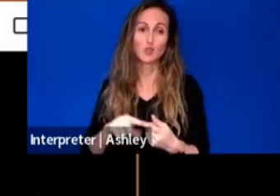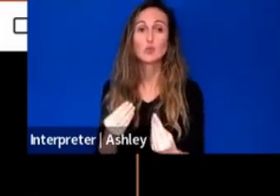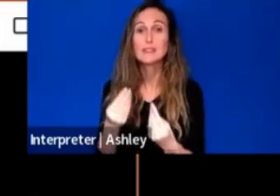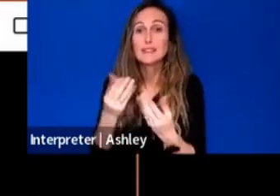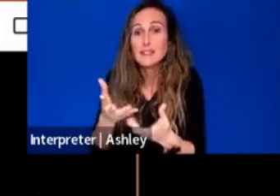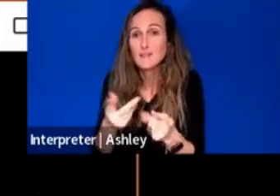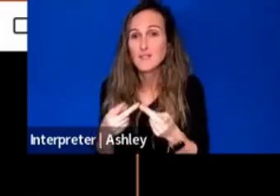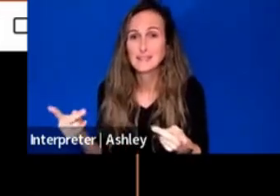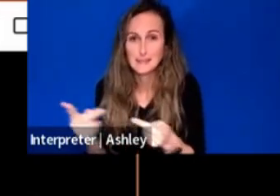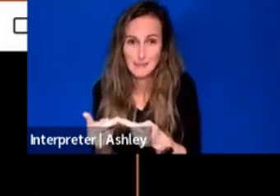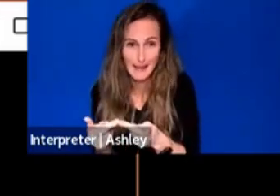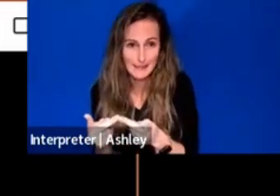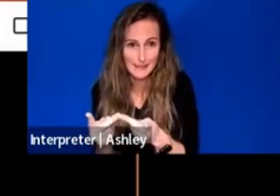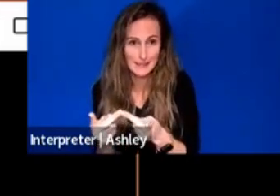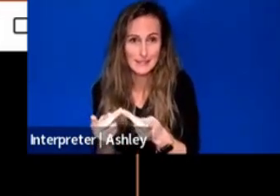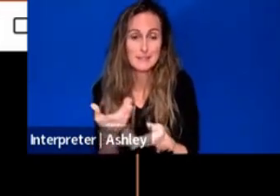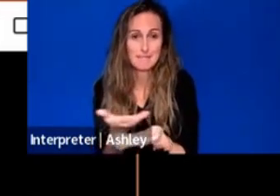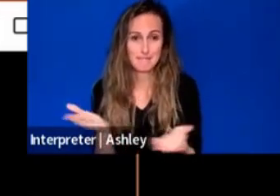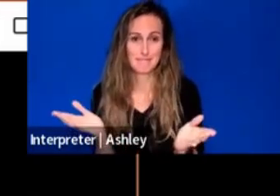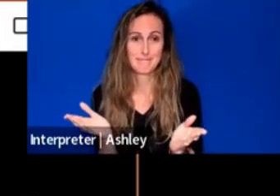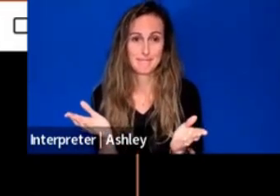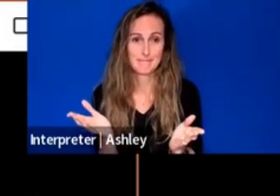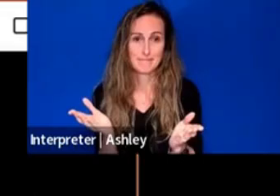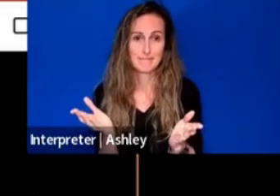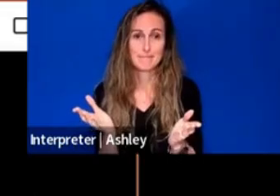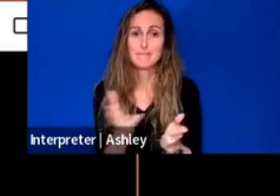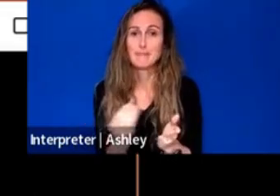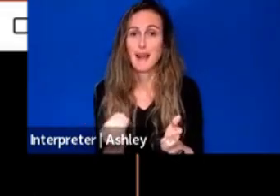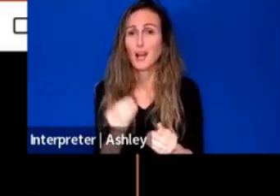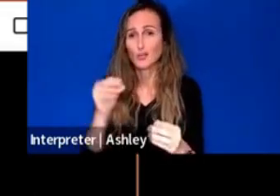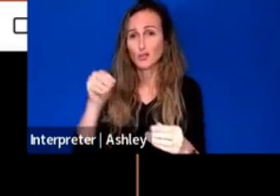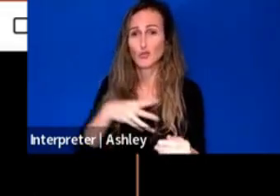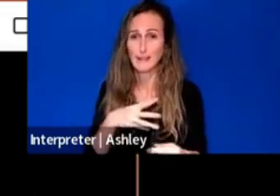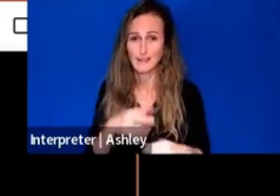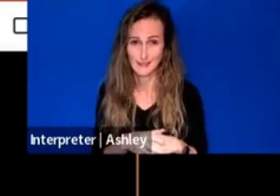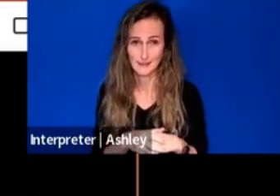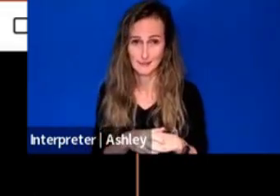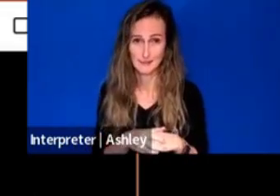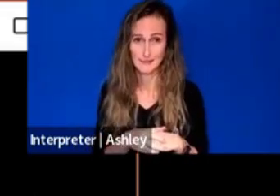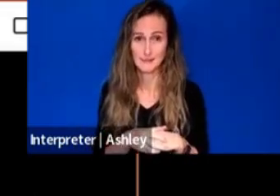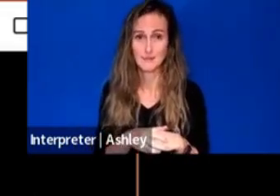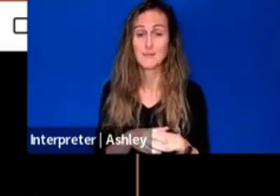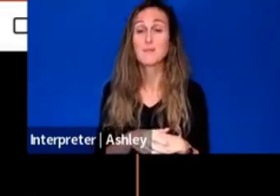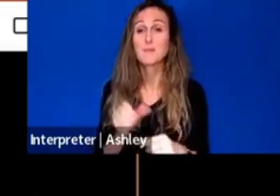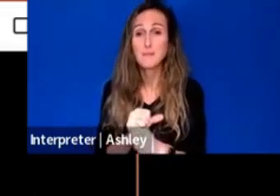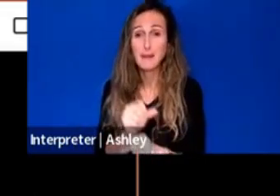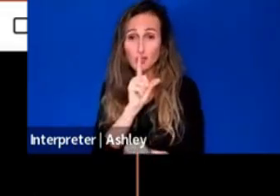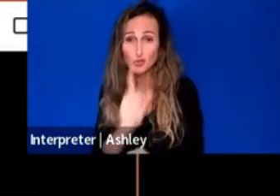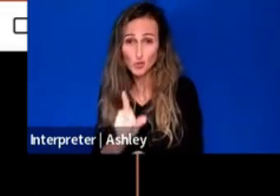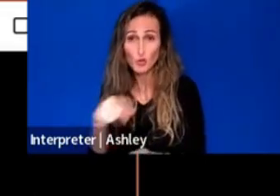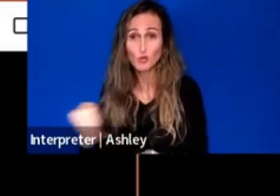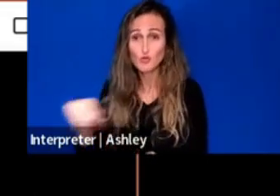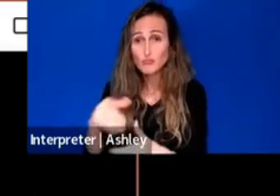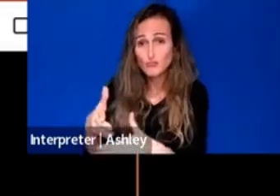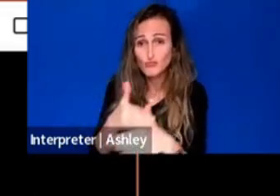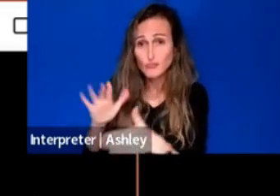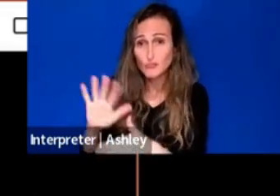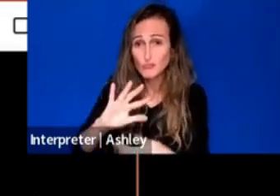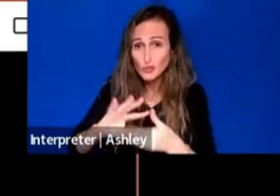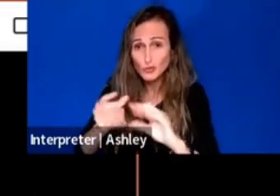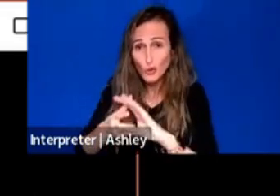Stories style, lessons are shared. Acknowledge your backgrounds and experiences.